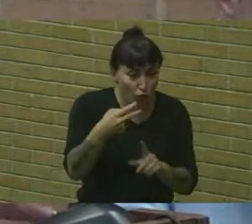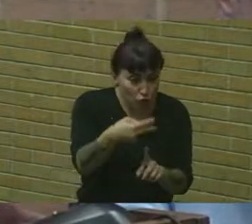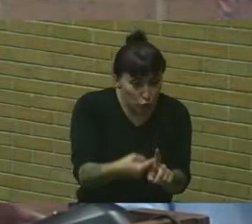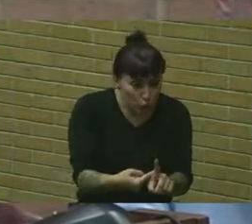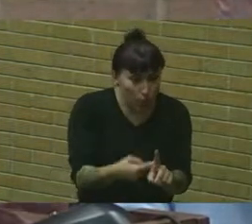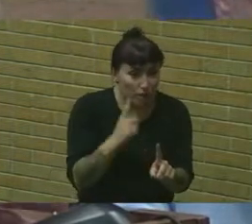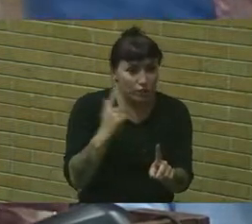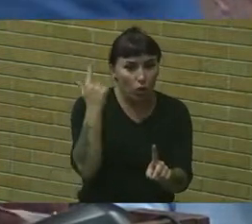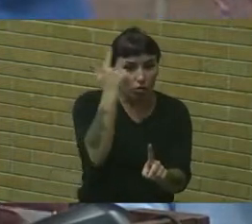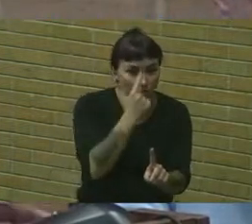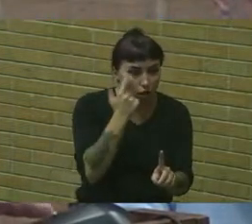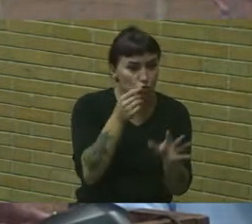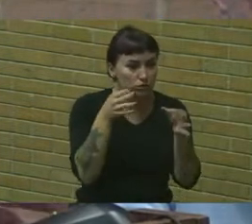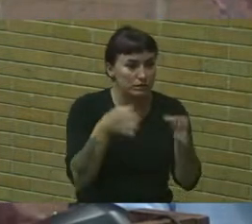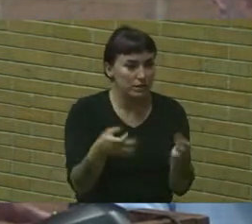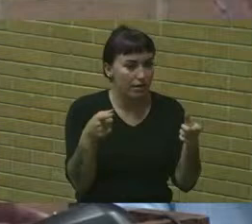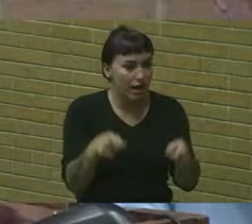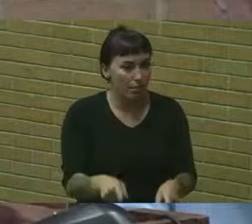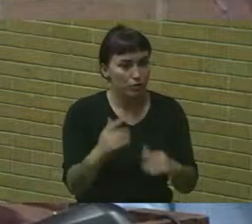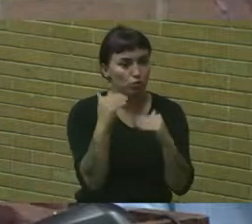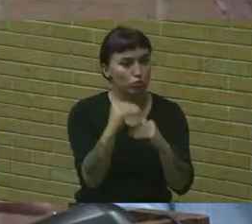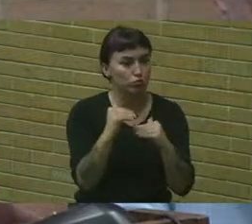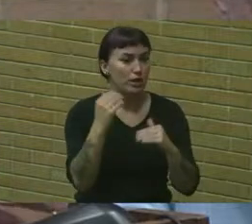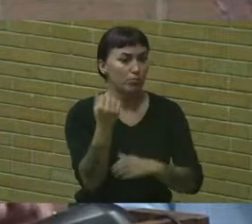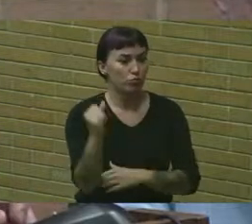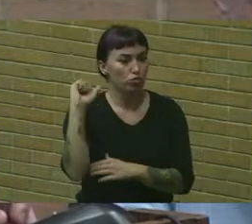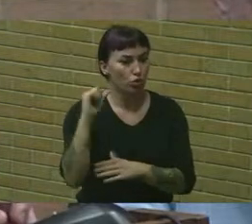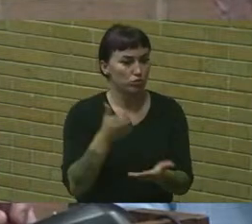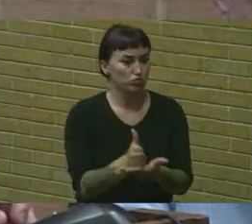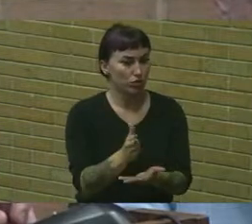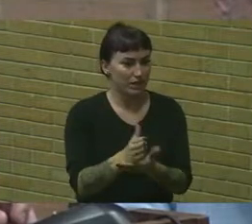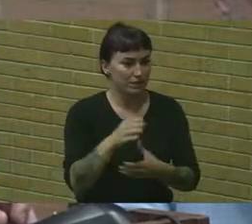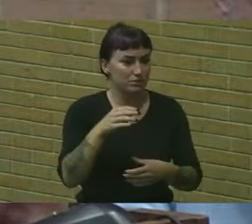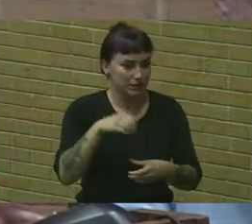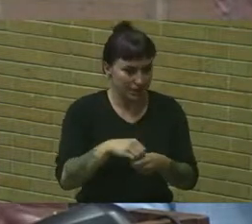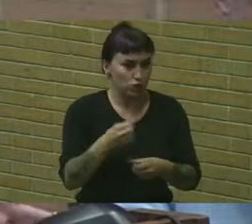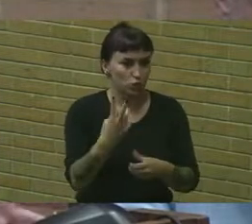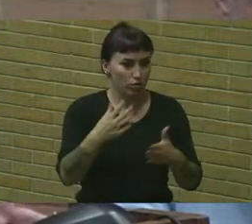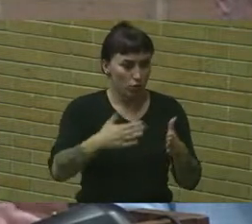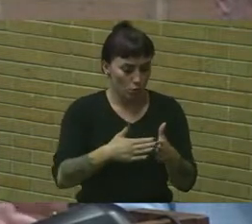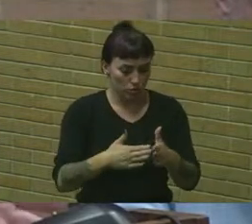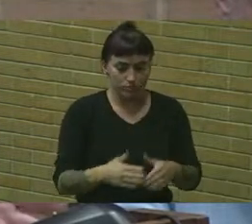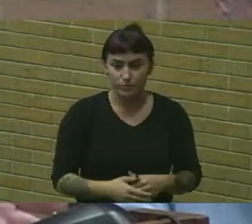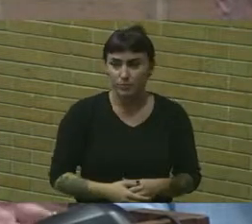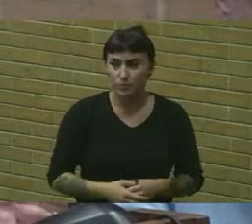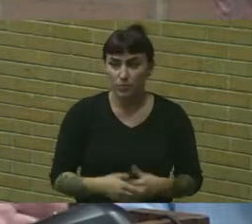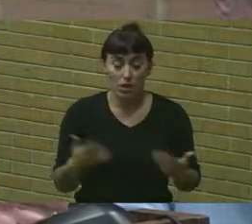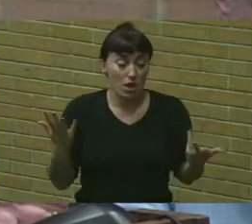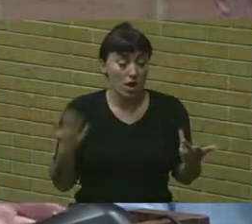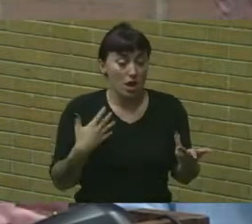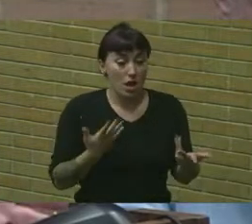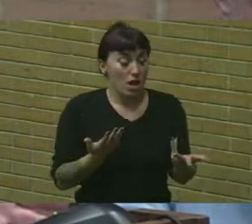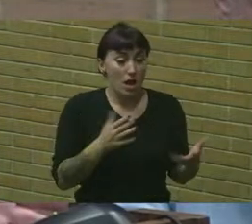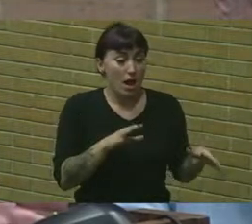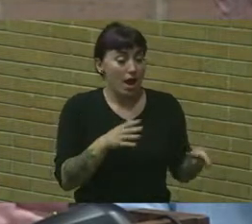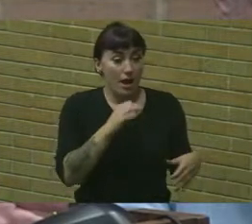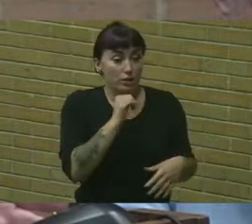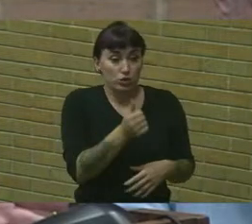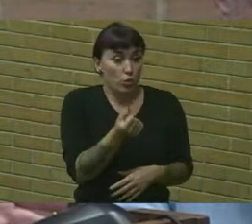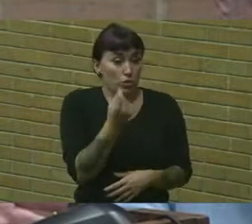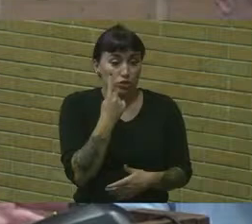make a logical decision to restrict protest rights in the 12 corners? I actually just don't